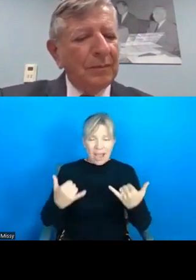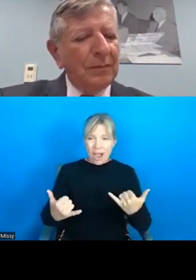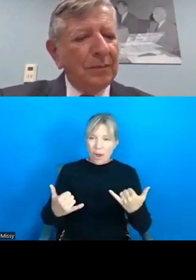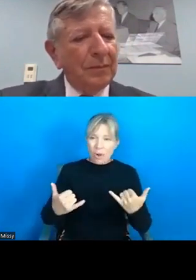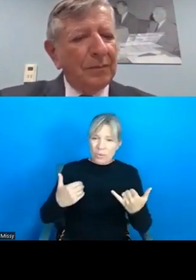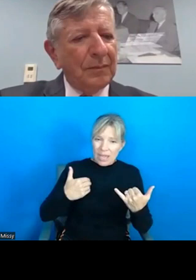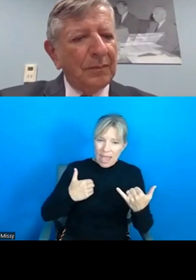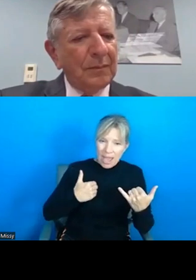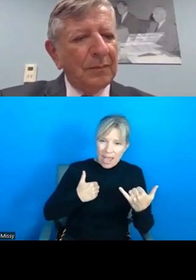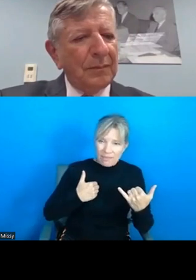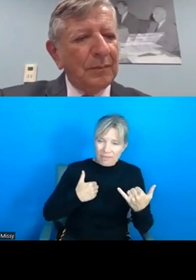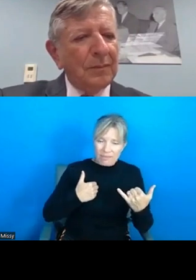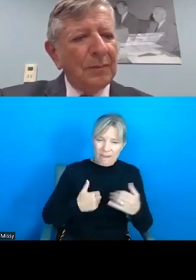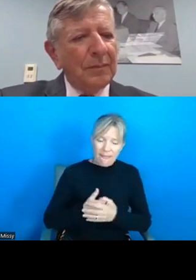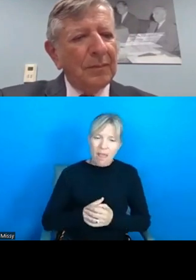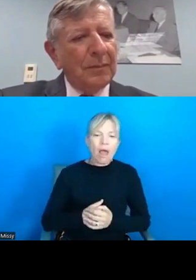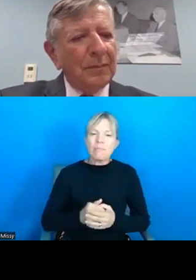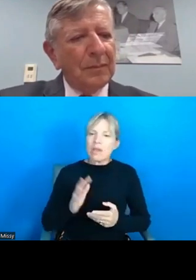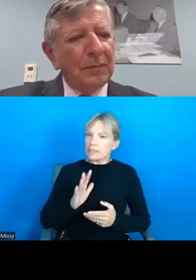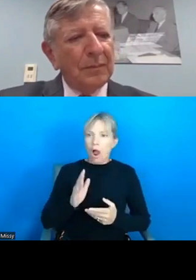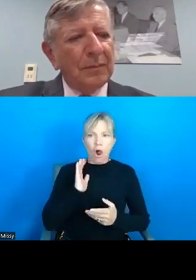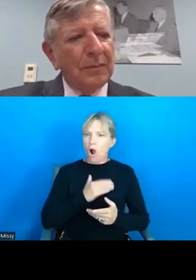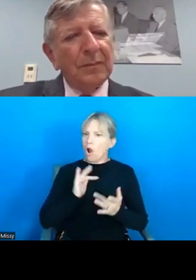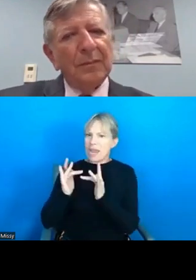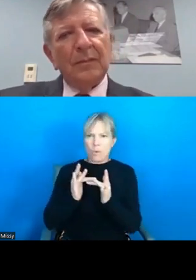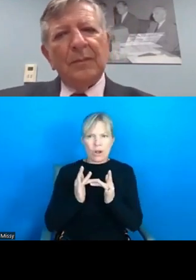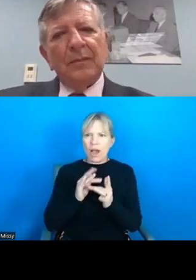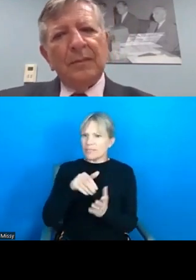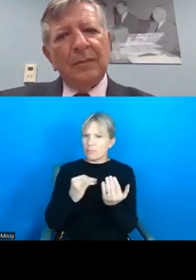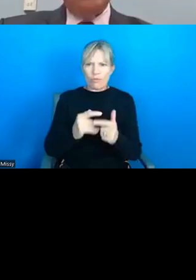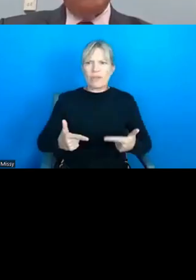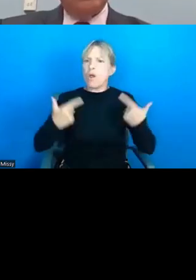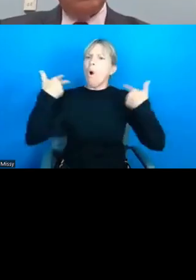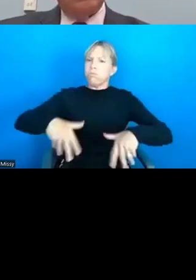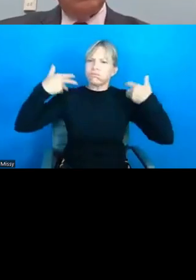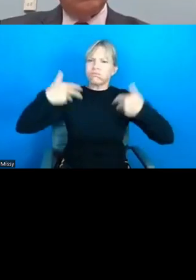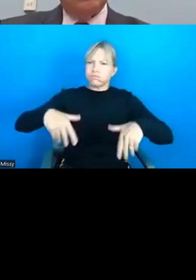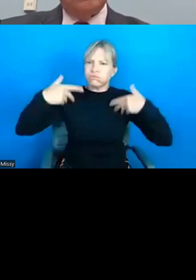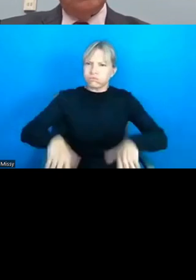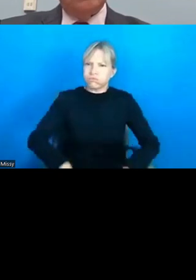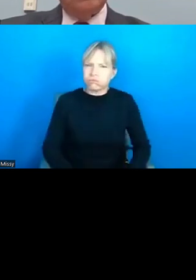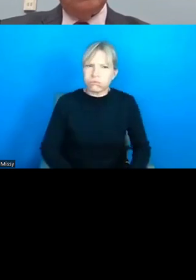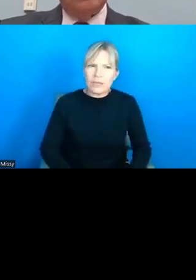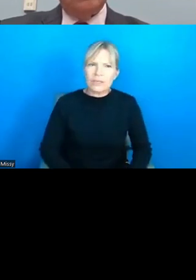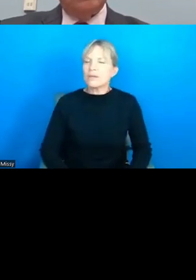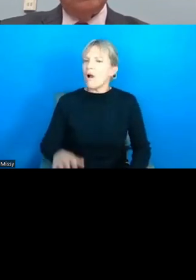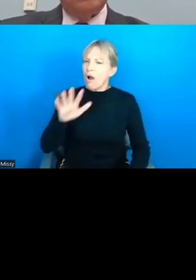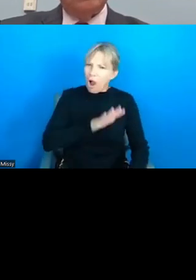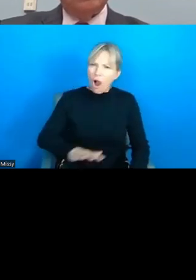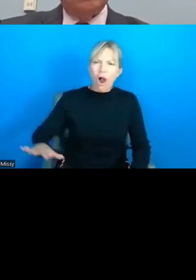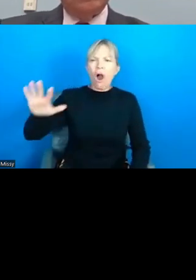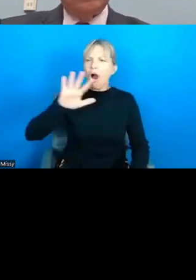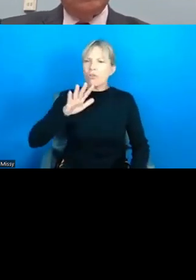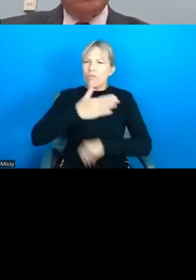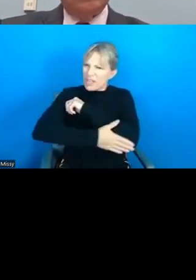an extraordinary network of centers for independent living all across the